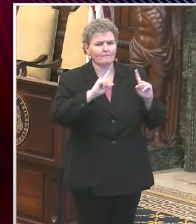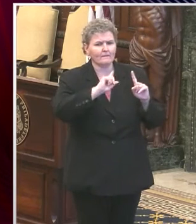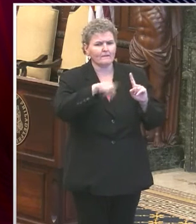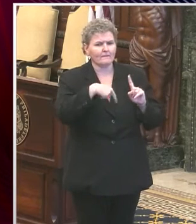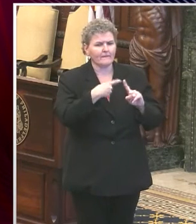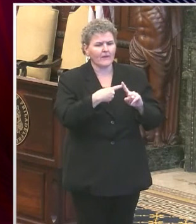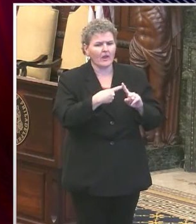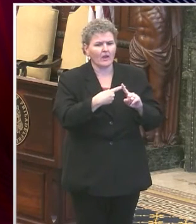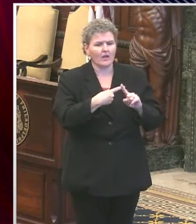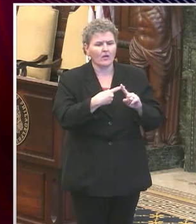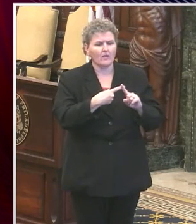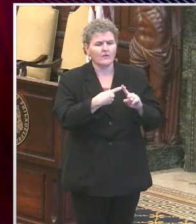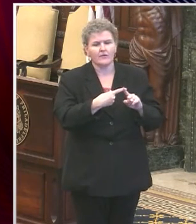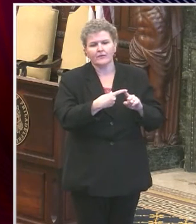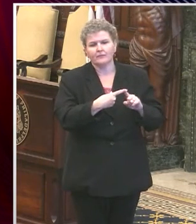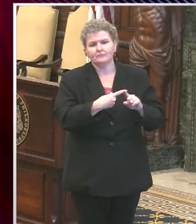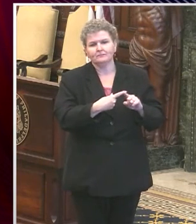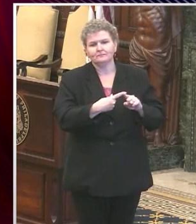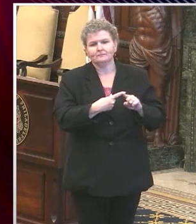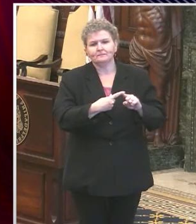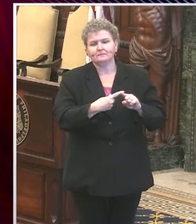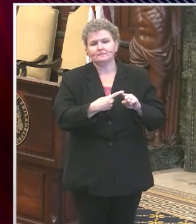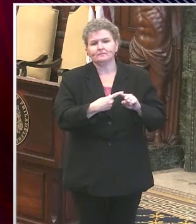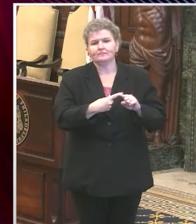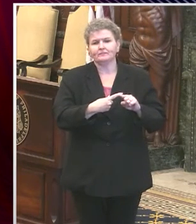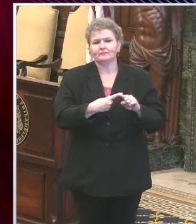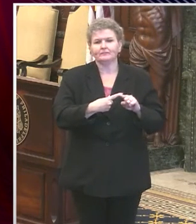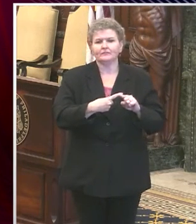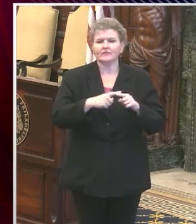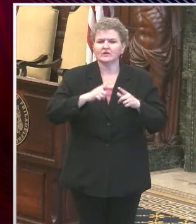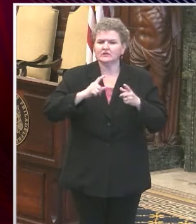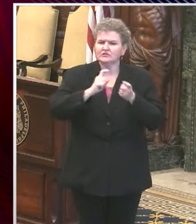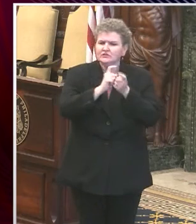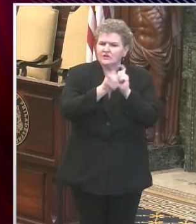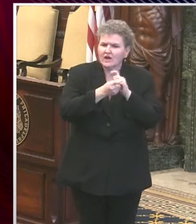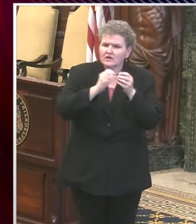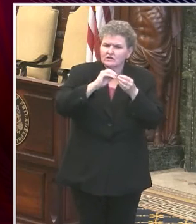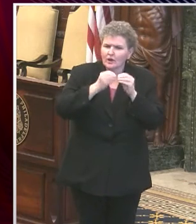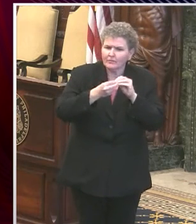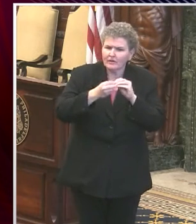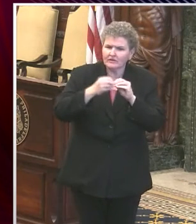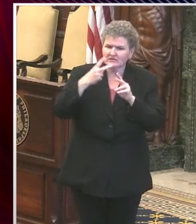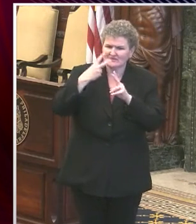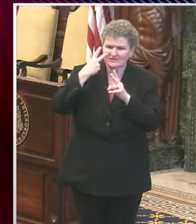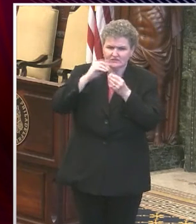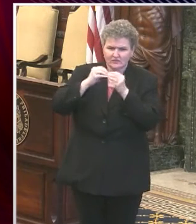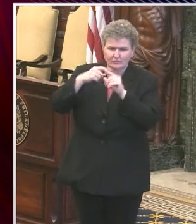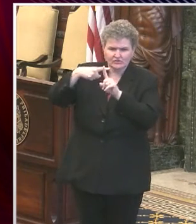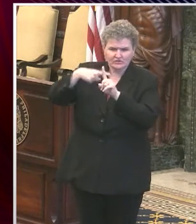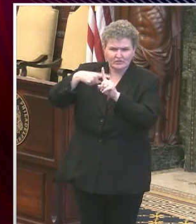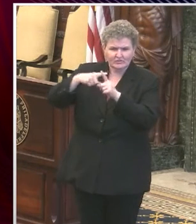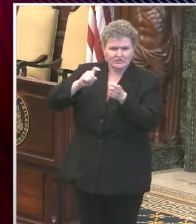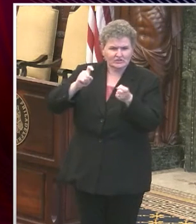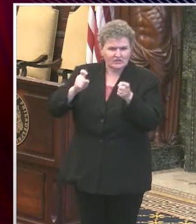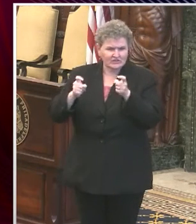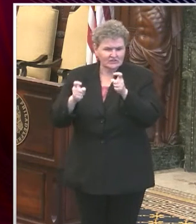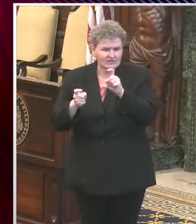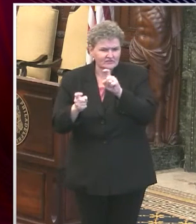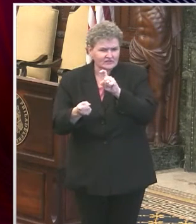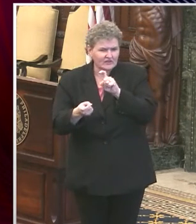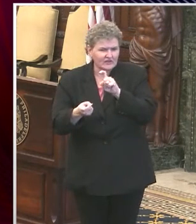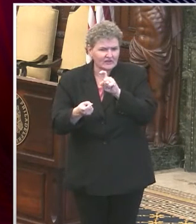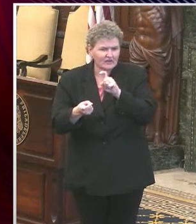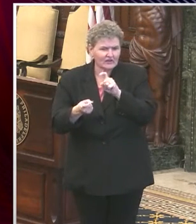of evaluating, given the change in numbers and the change in temperatures, the possibility of loosening up